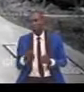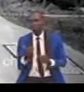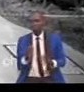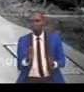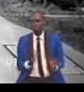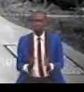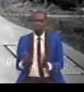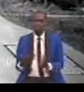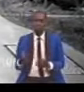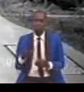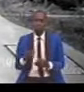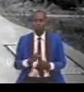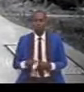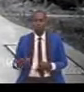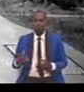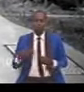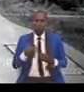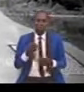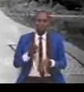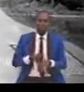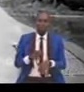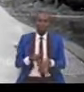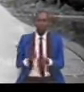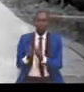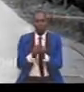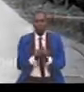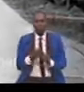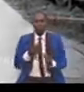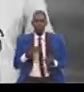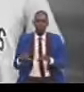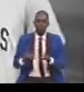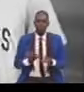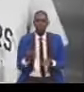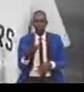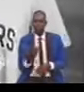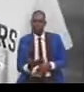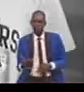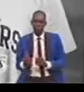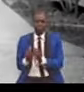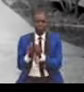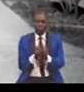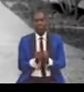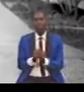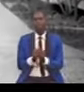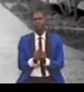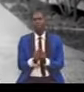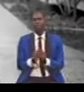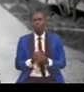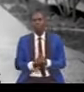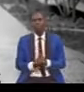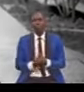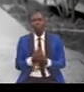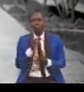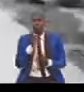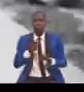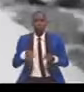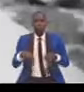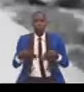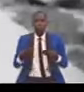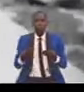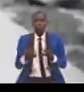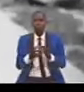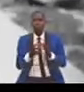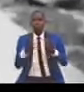the children, spending time together and doing things together. Not